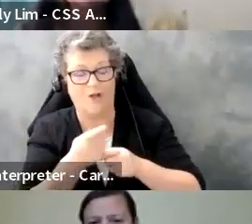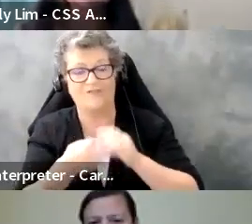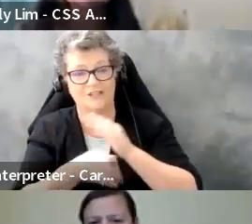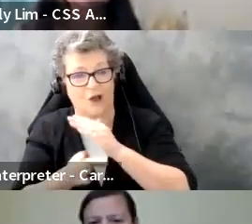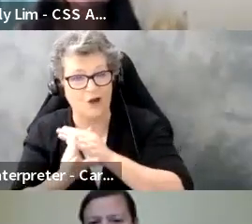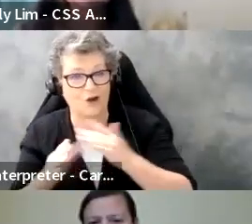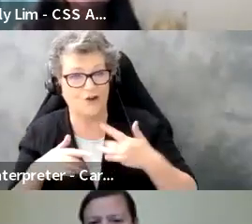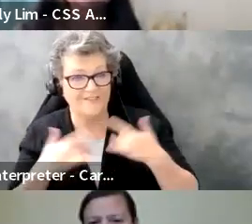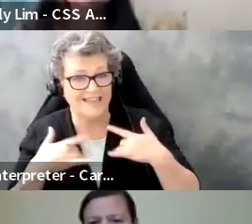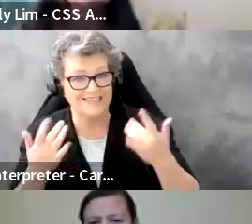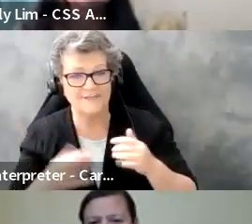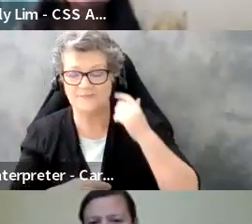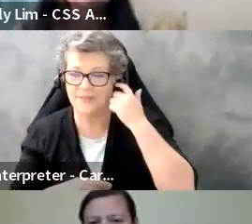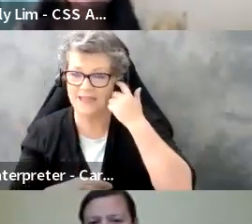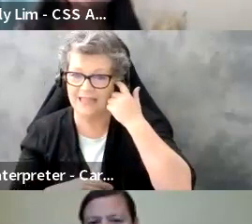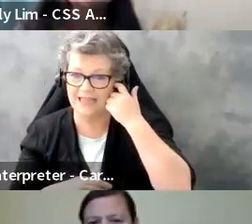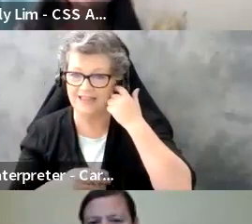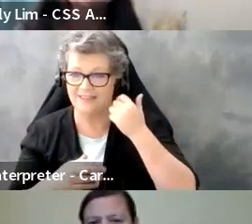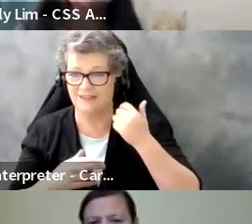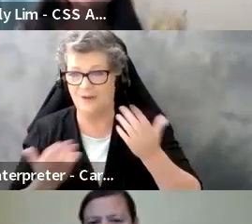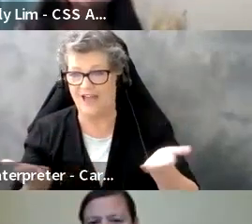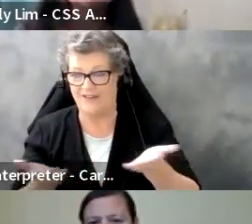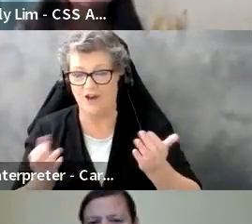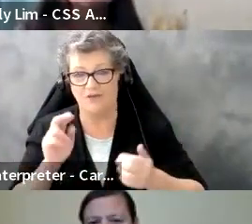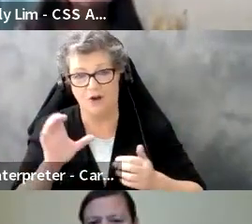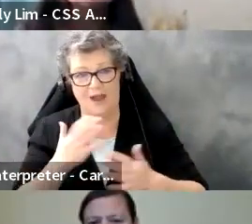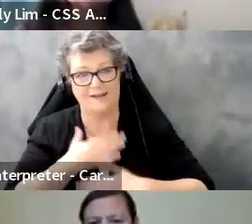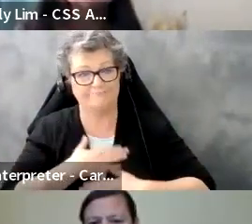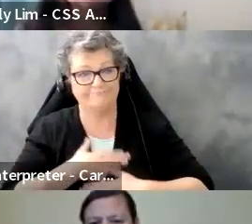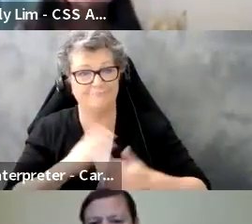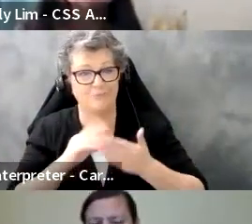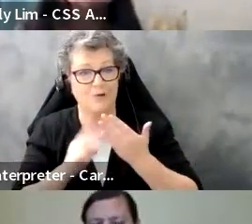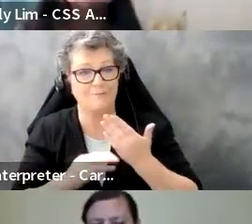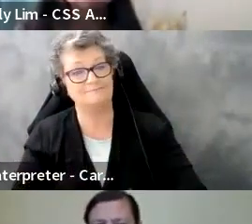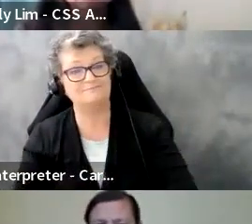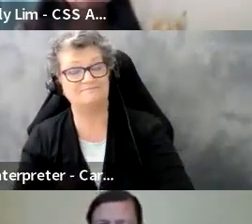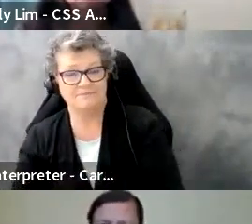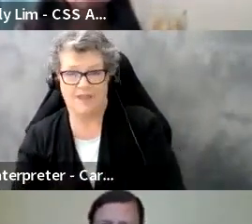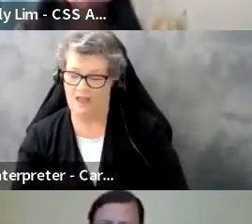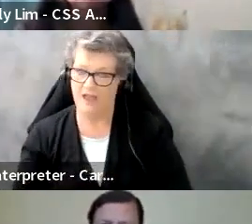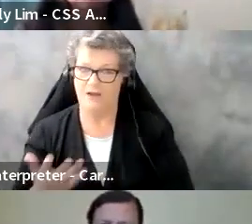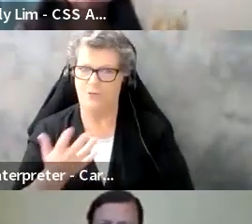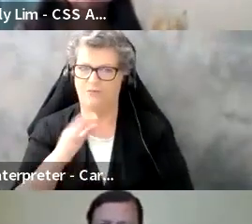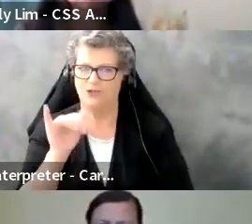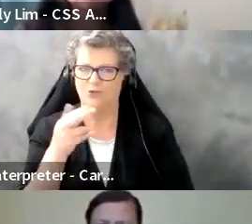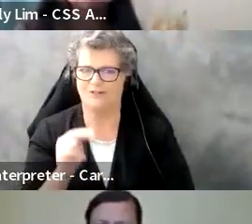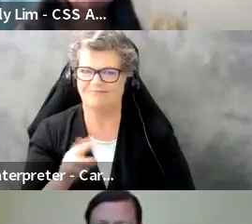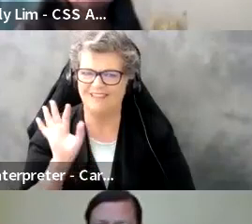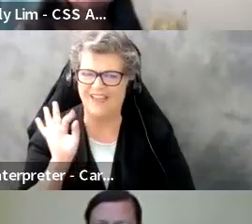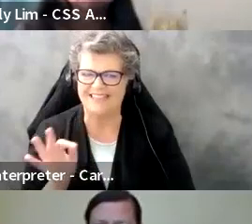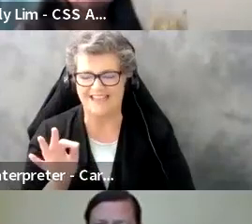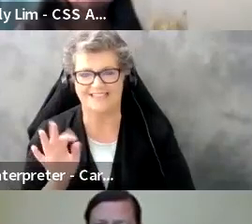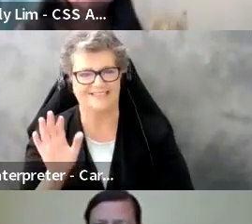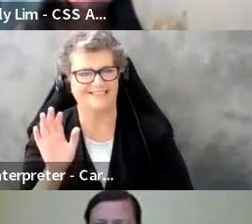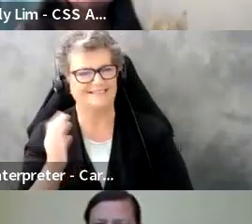events that we do over here for our rec program. That helps. No, it's fantastic. It sounds like